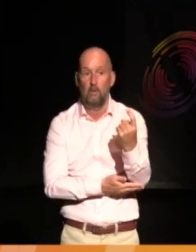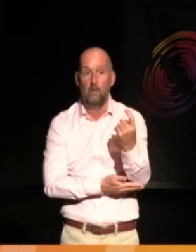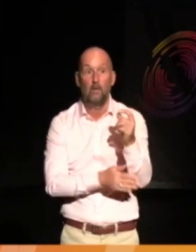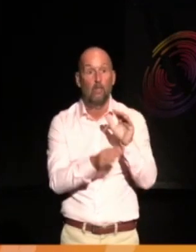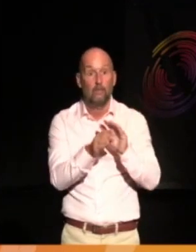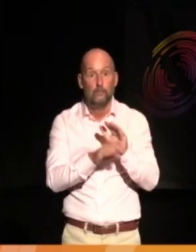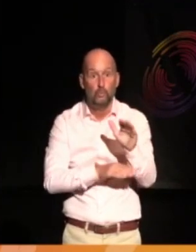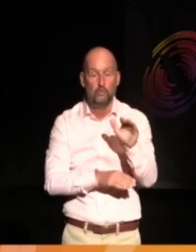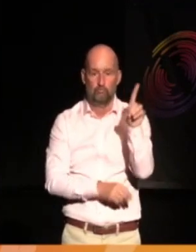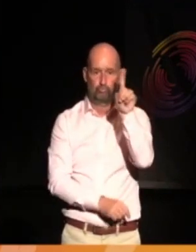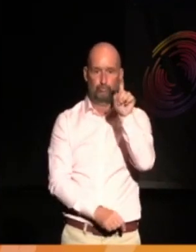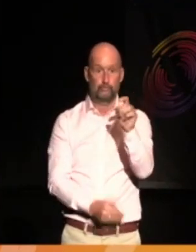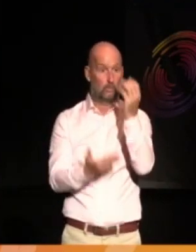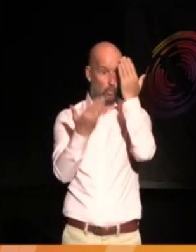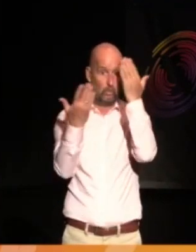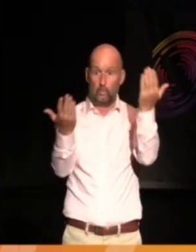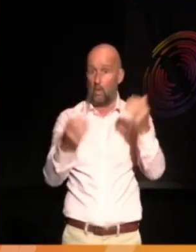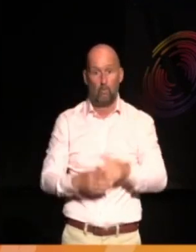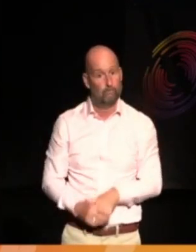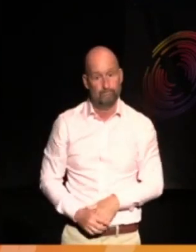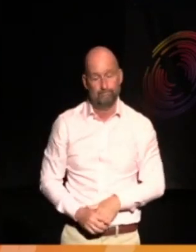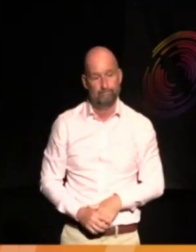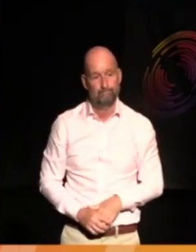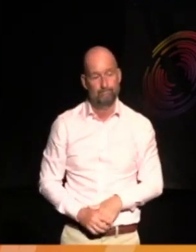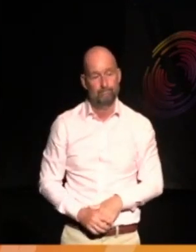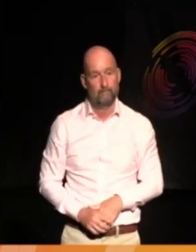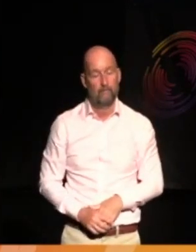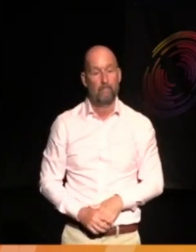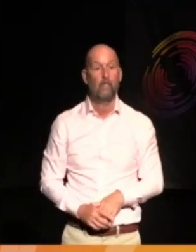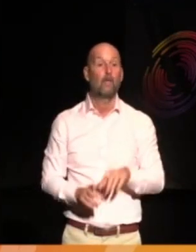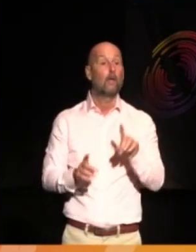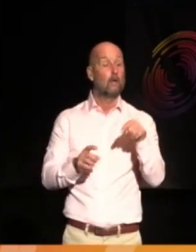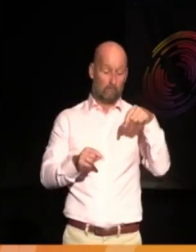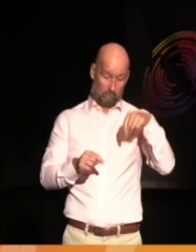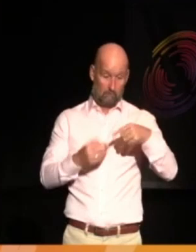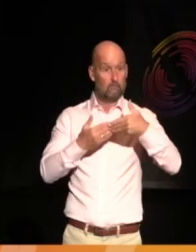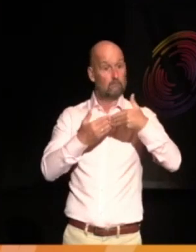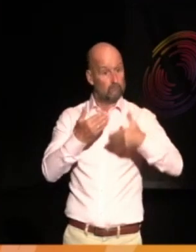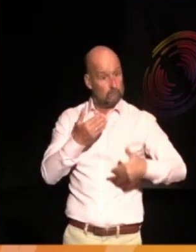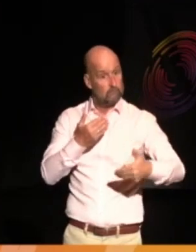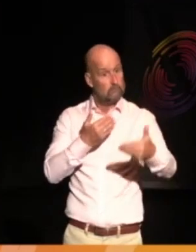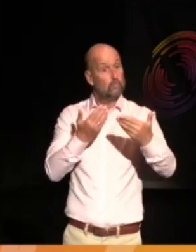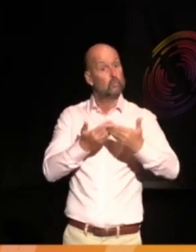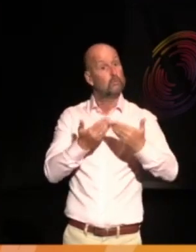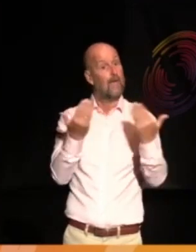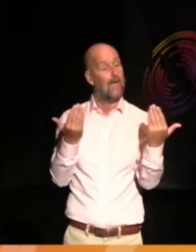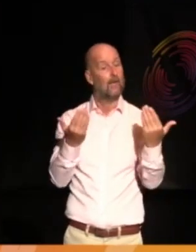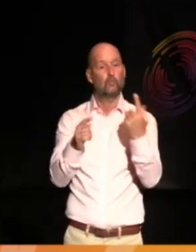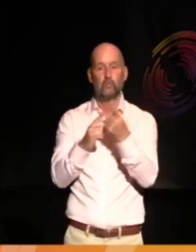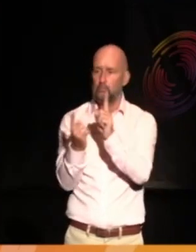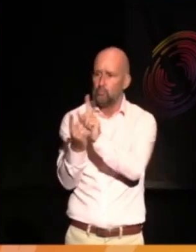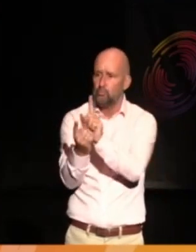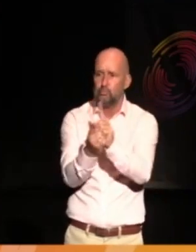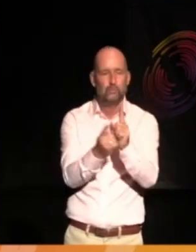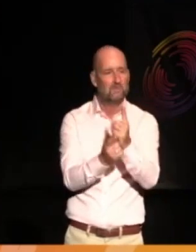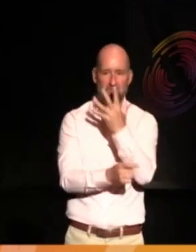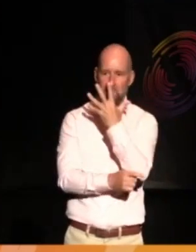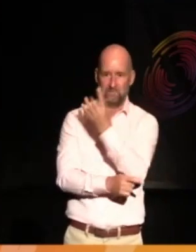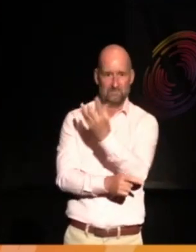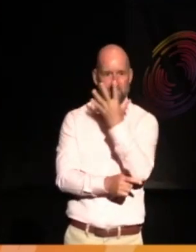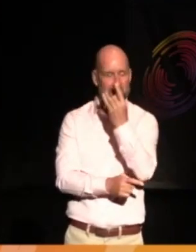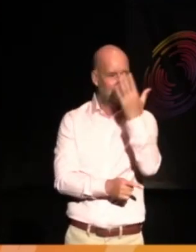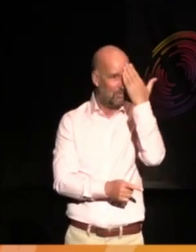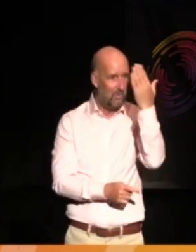know. During the day, try and, you know, talk to people who you don't know, because you never